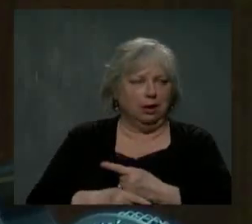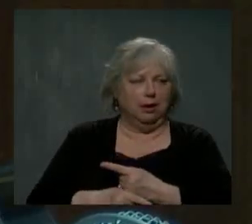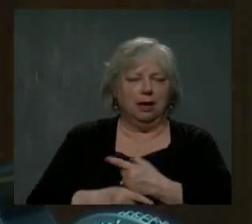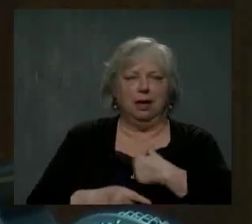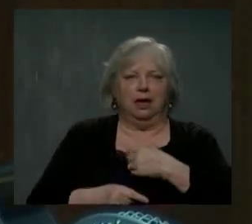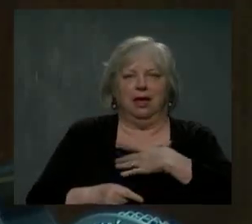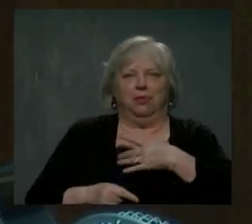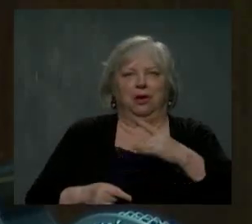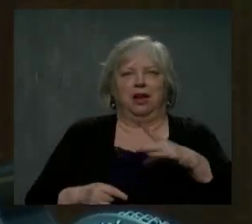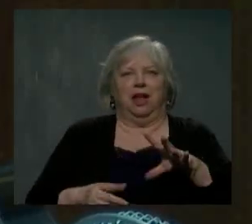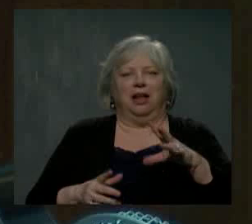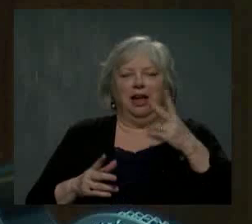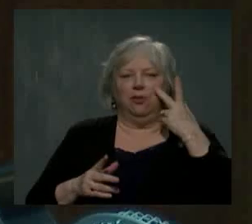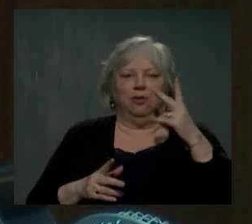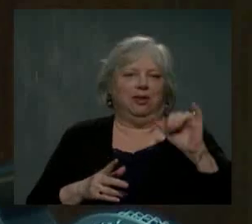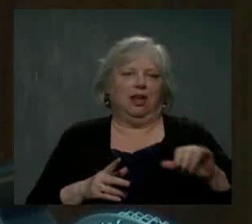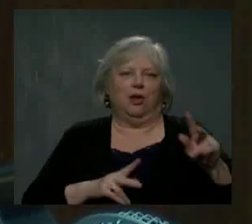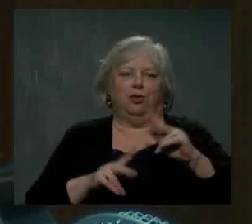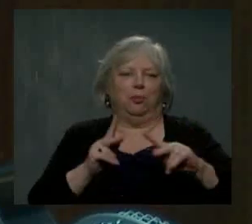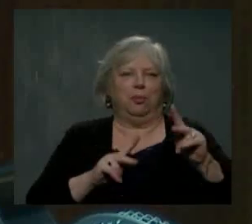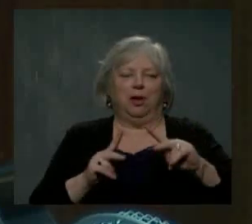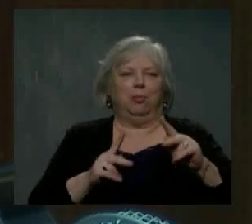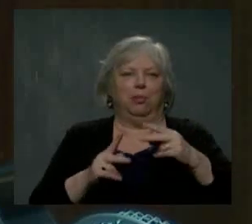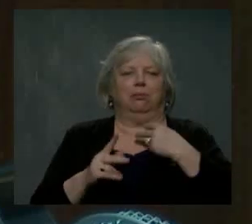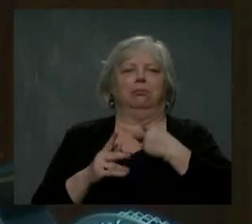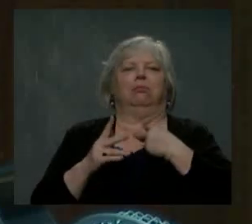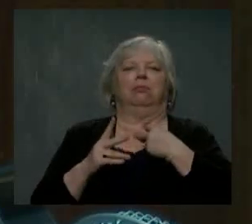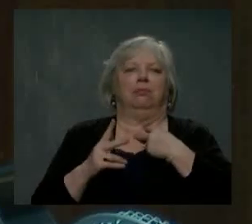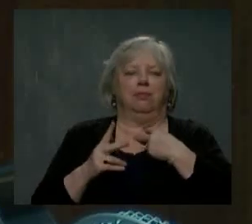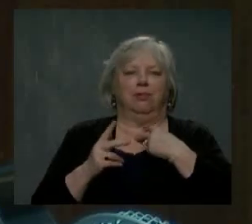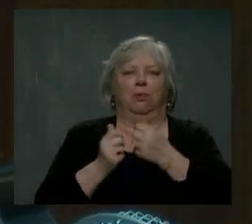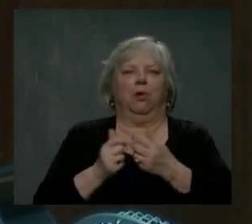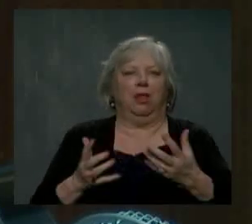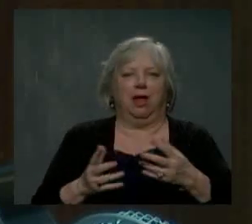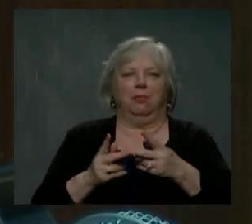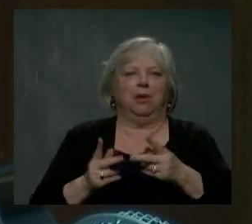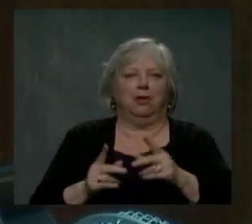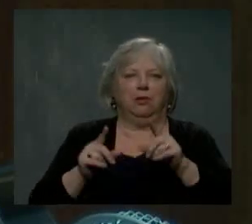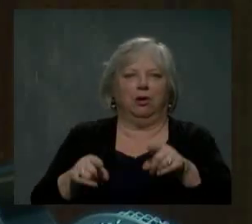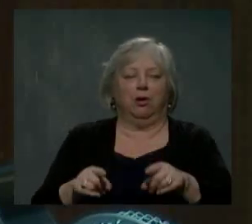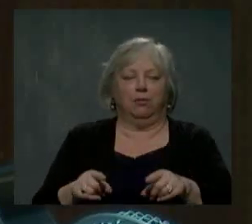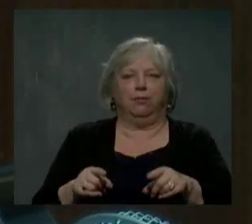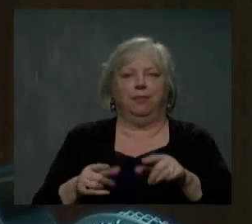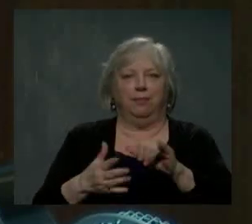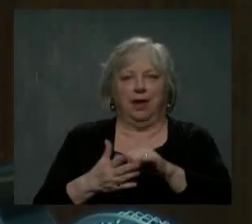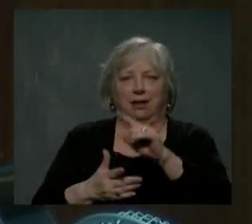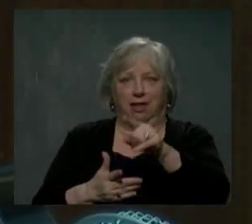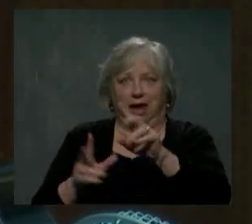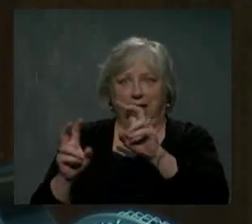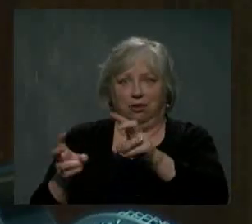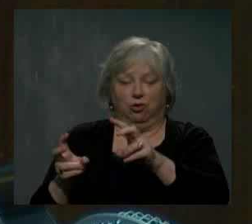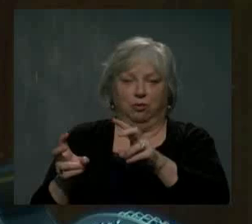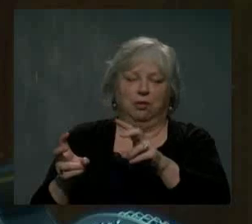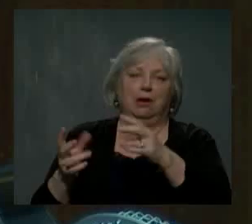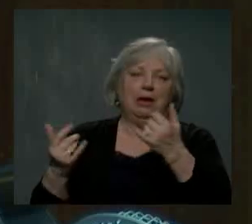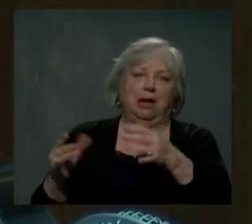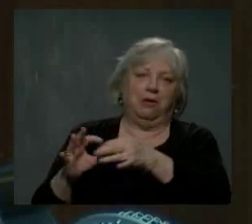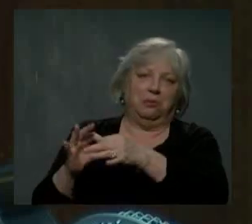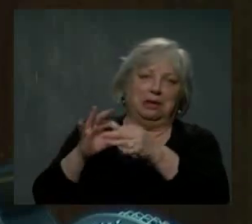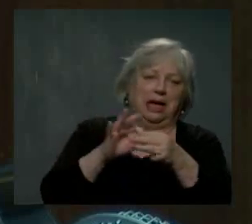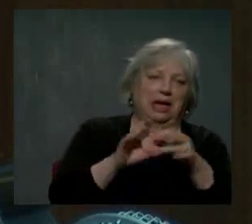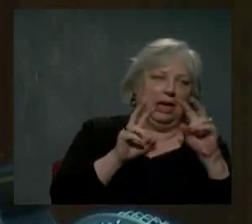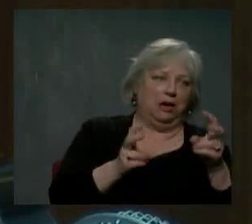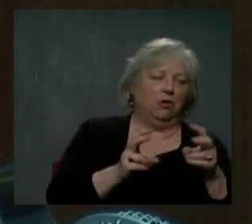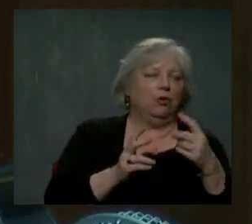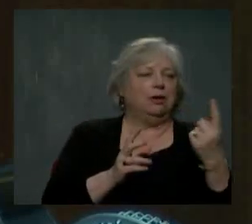not like to see those people displaced. But that's that issue. Now, a related issue is something I want to read